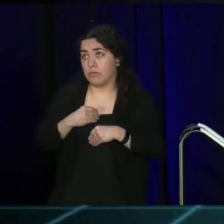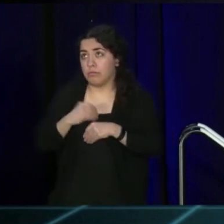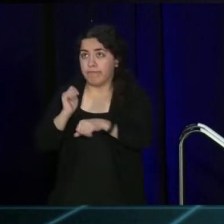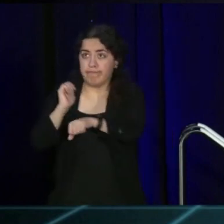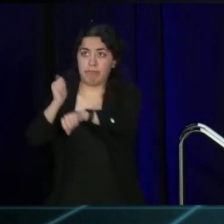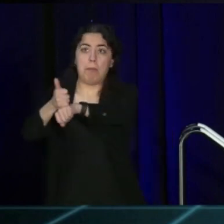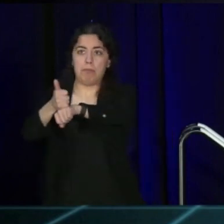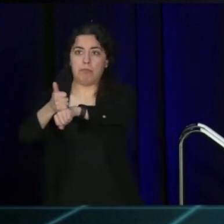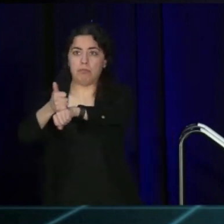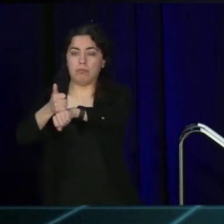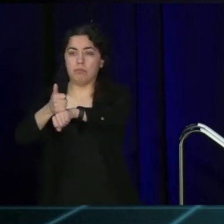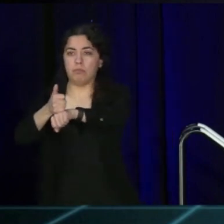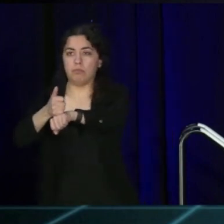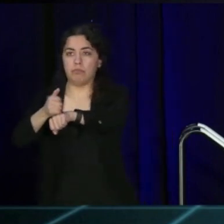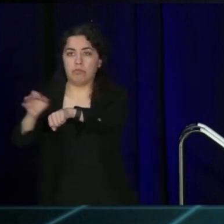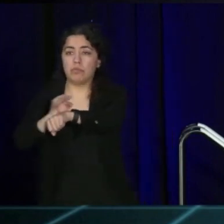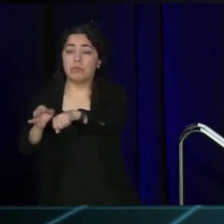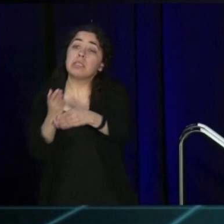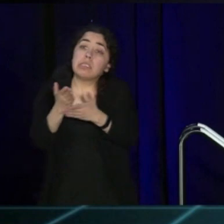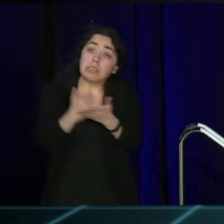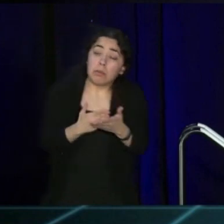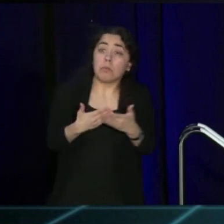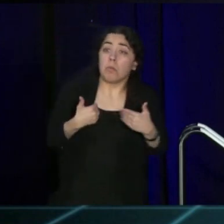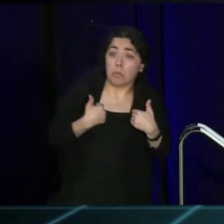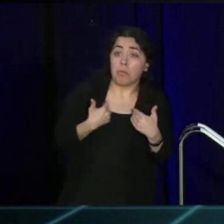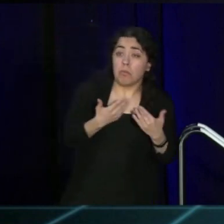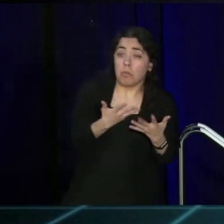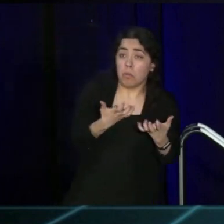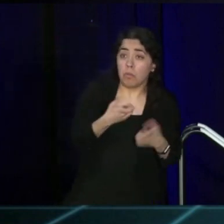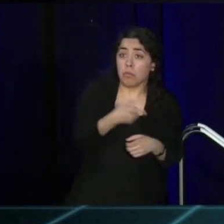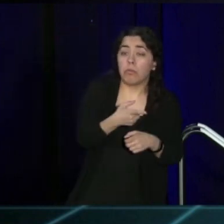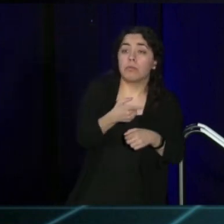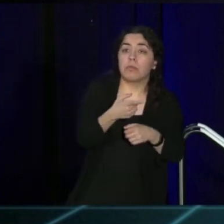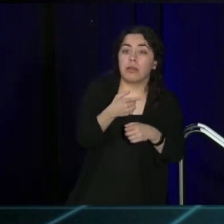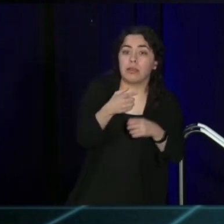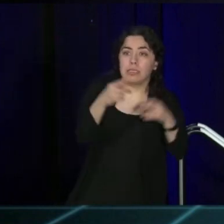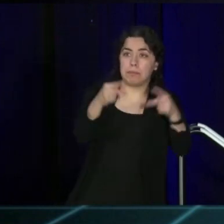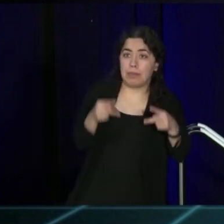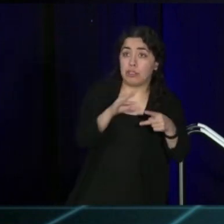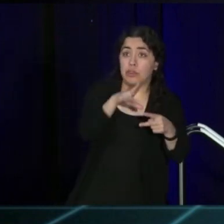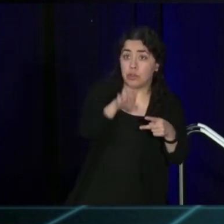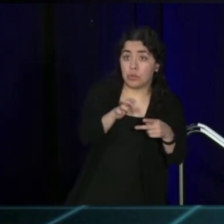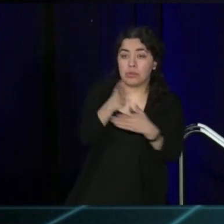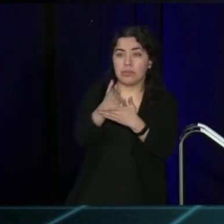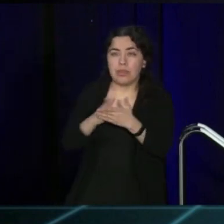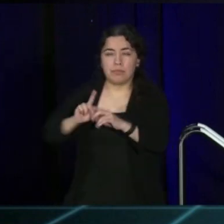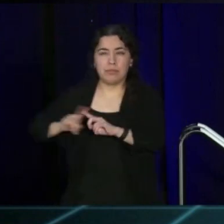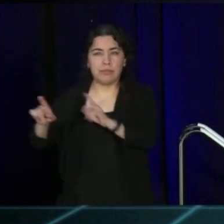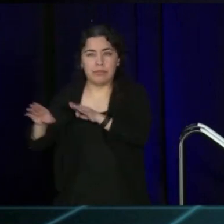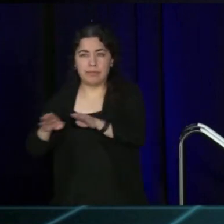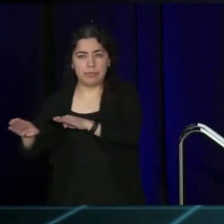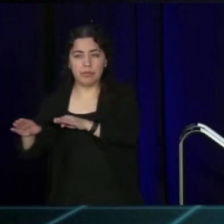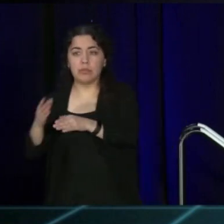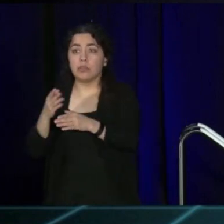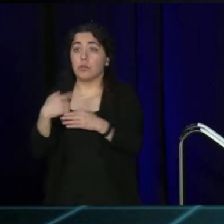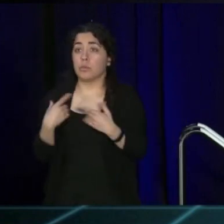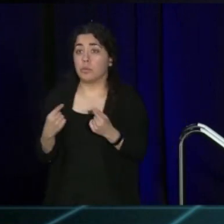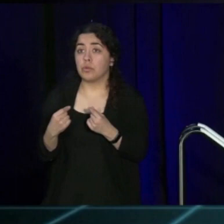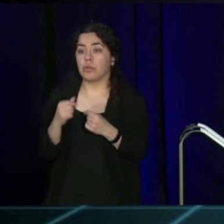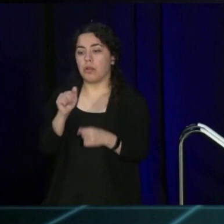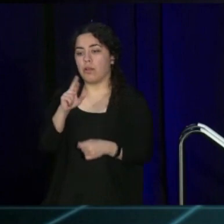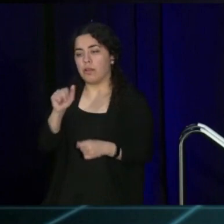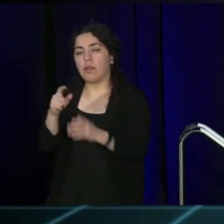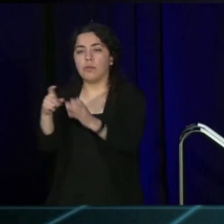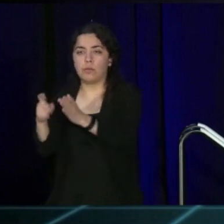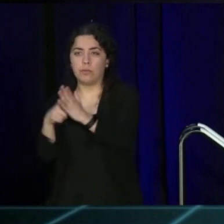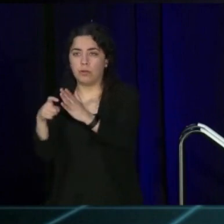but we don't want to have the associated behavior. To do that, we can use another ARIA attribute called ARIA required. It will set required within